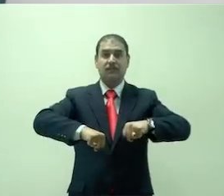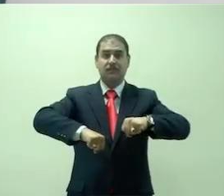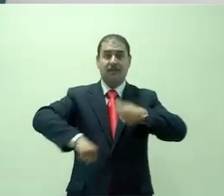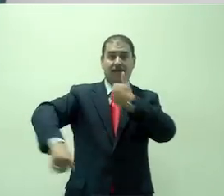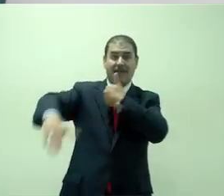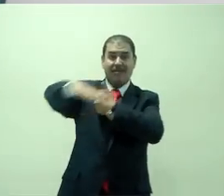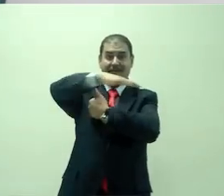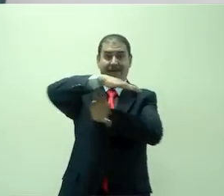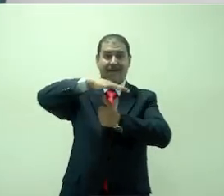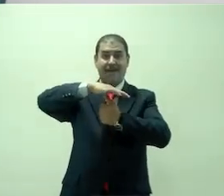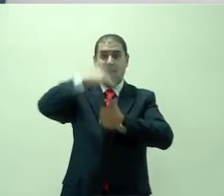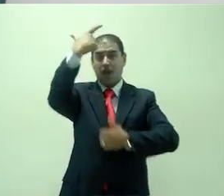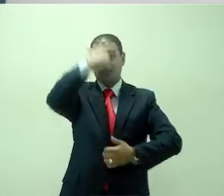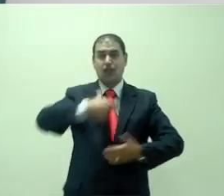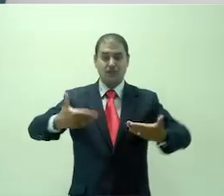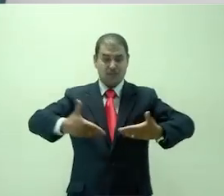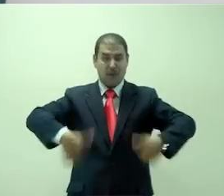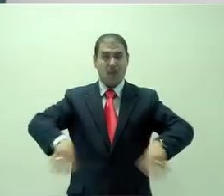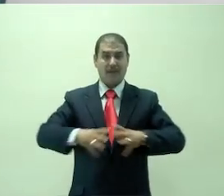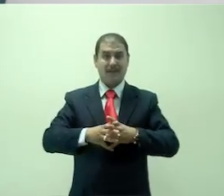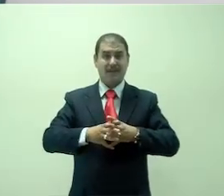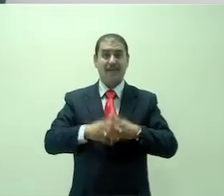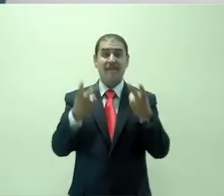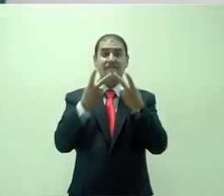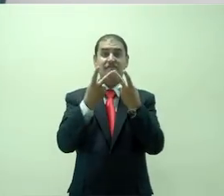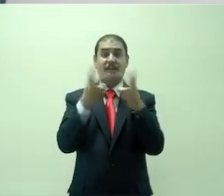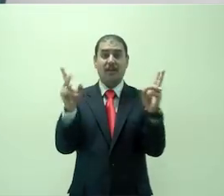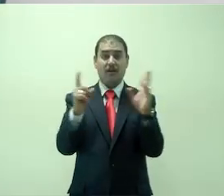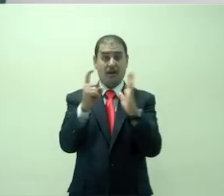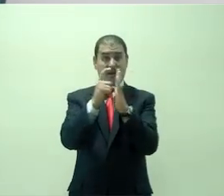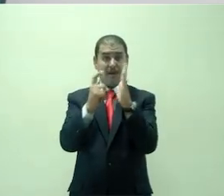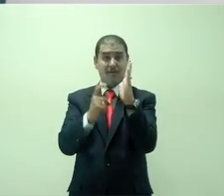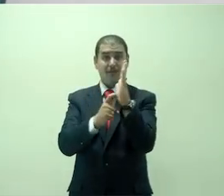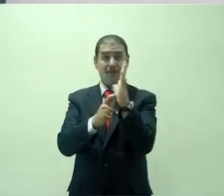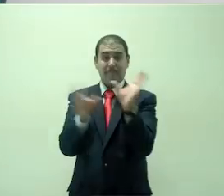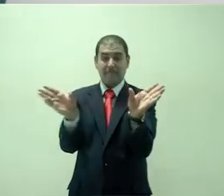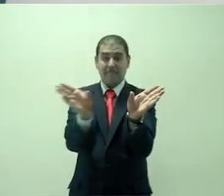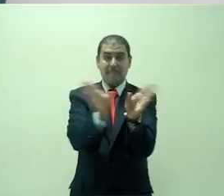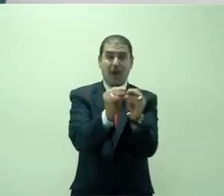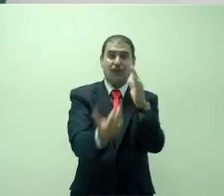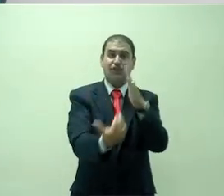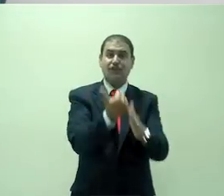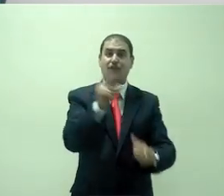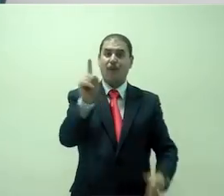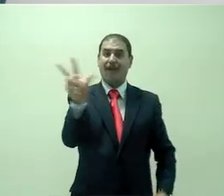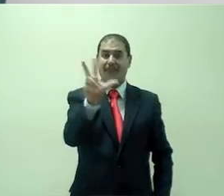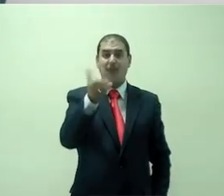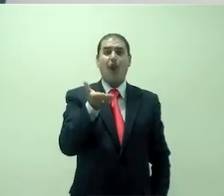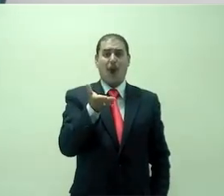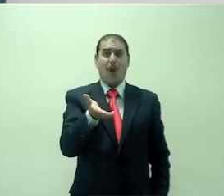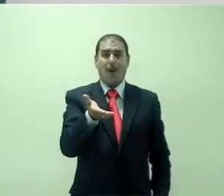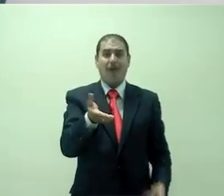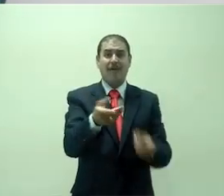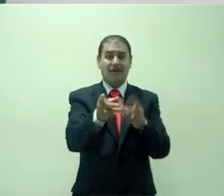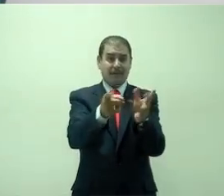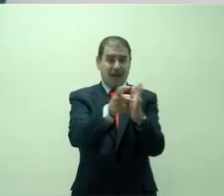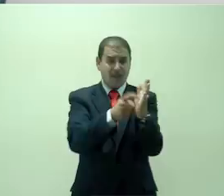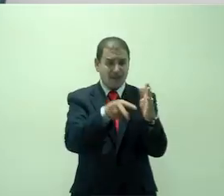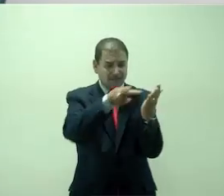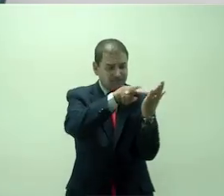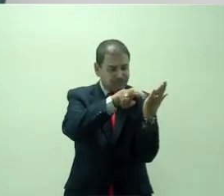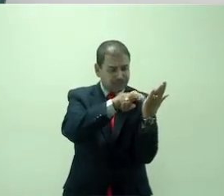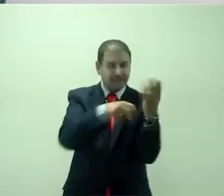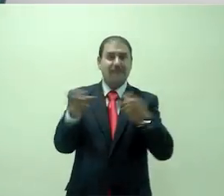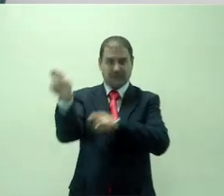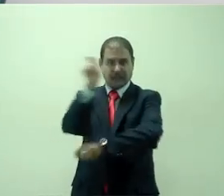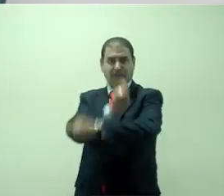in 2007 for the development of a national strategy for persons with disabilities. And by default, by